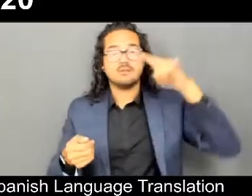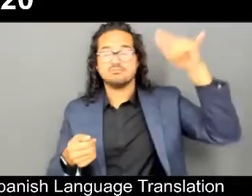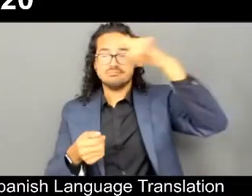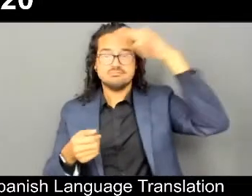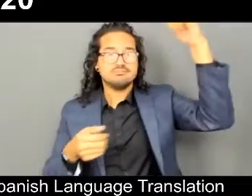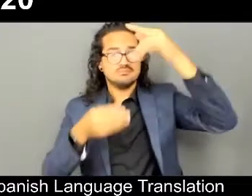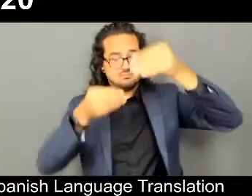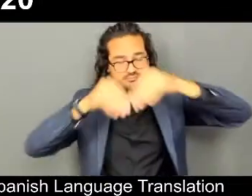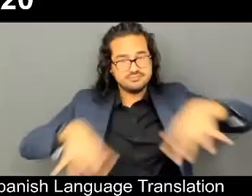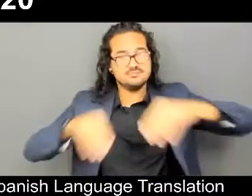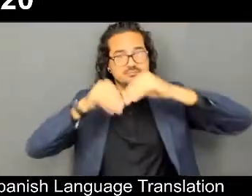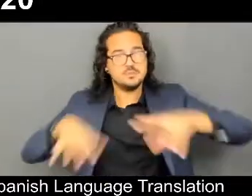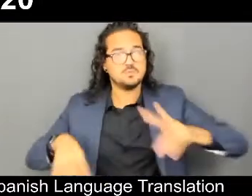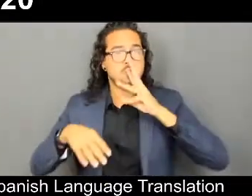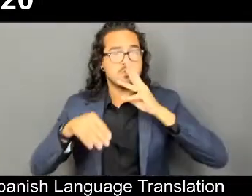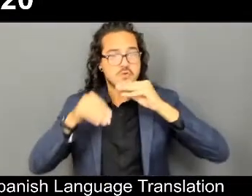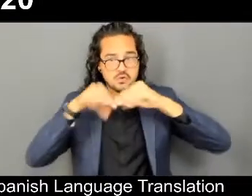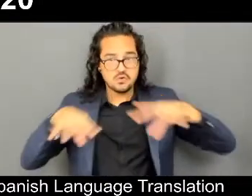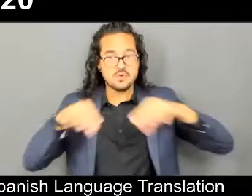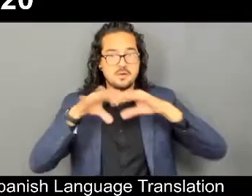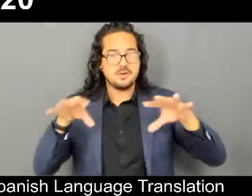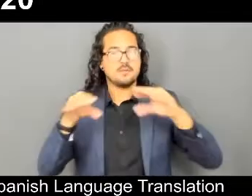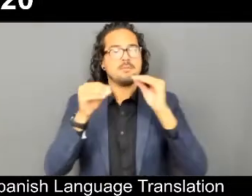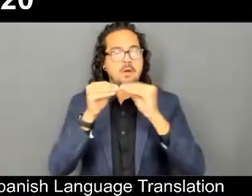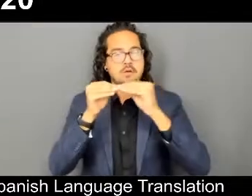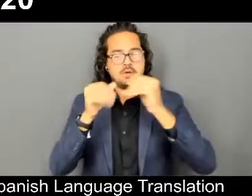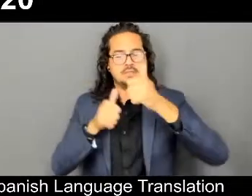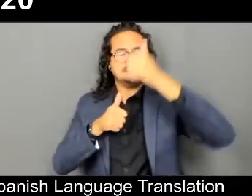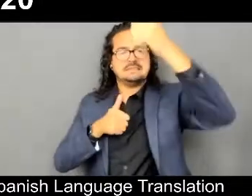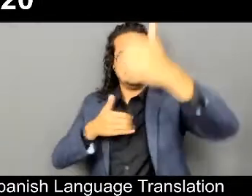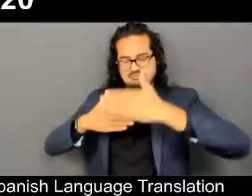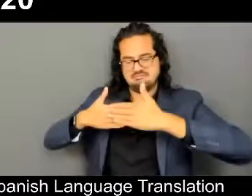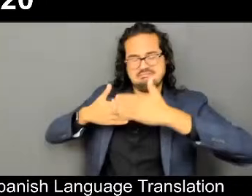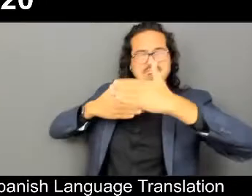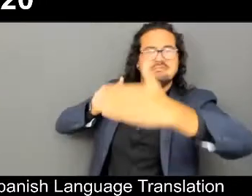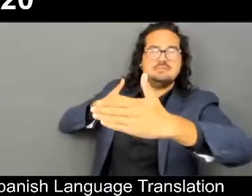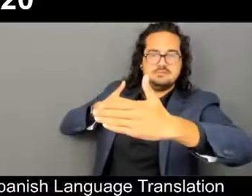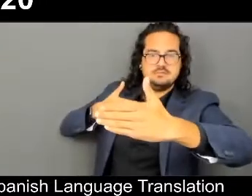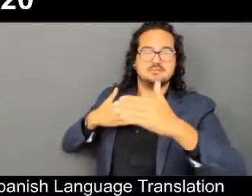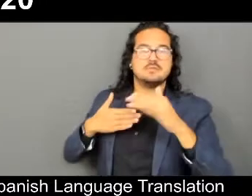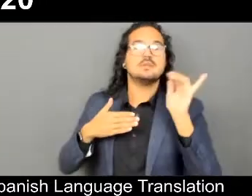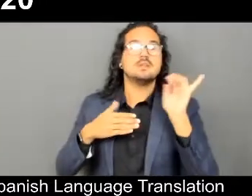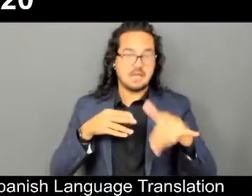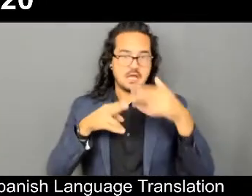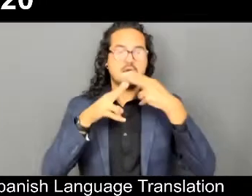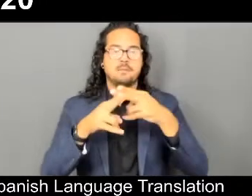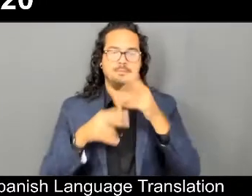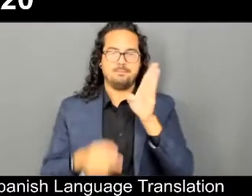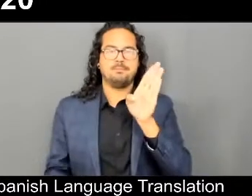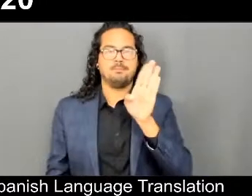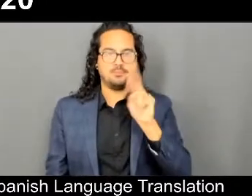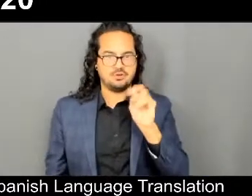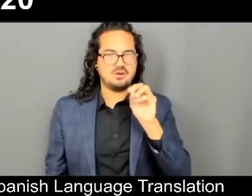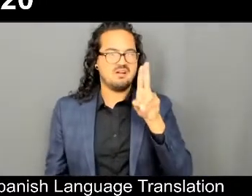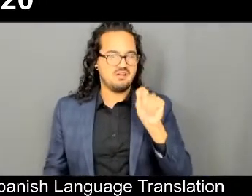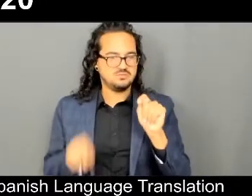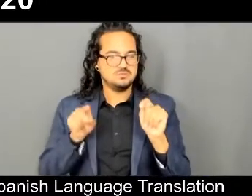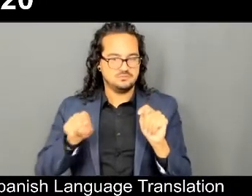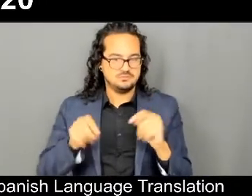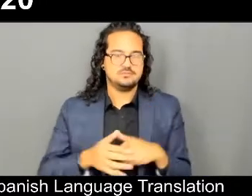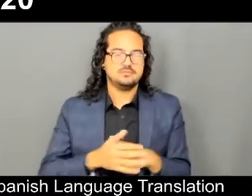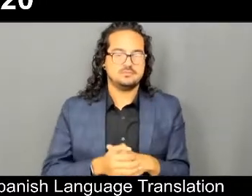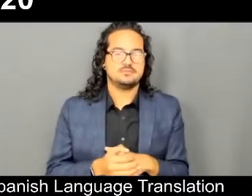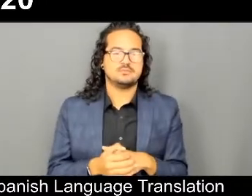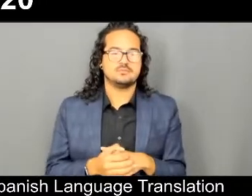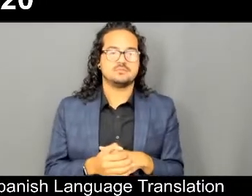like a black lining operation or, you know, some sort of a small burnout operations. You're